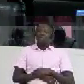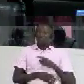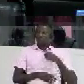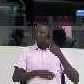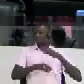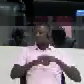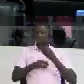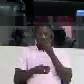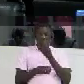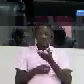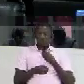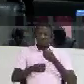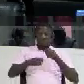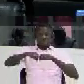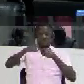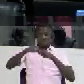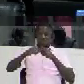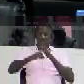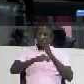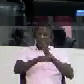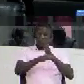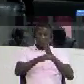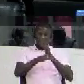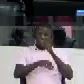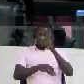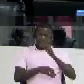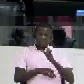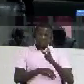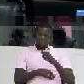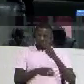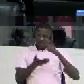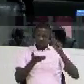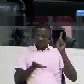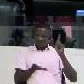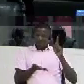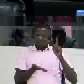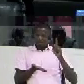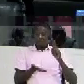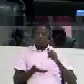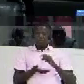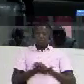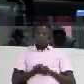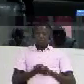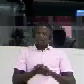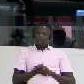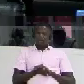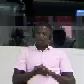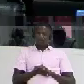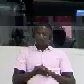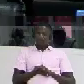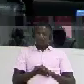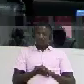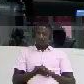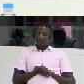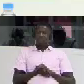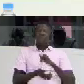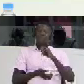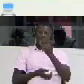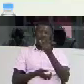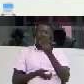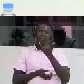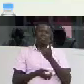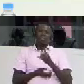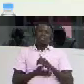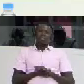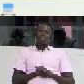training instructor. Is that correct? ca jamono yi tamit amoon na yaa ngi nekkoon di jàngale ci wàlli police bi loolu dëgg la. Wow.